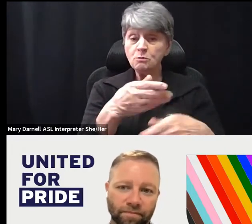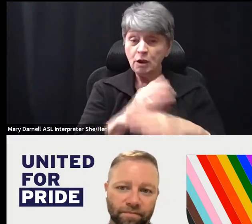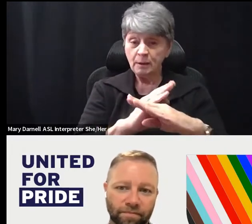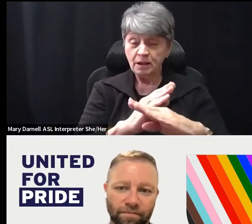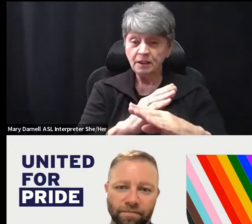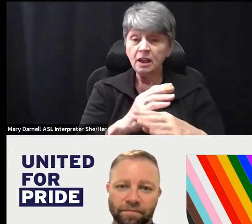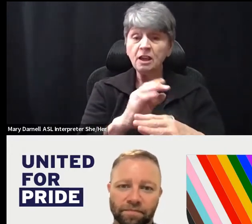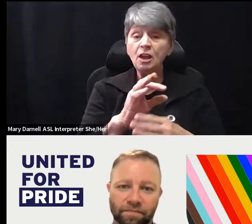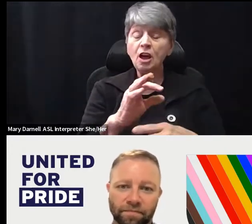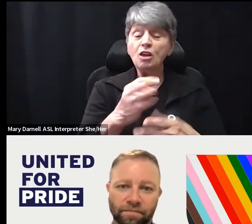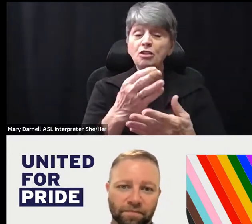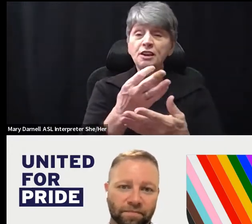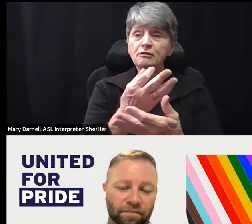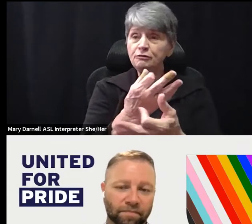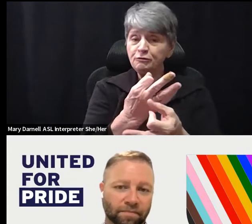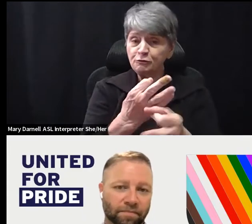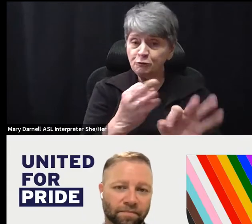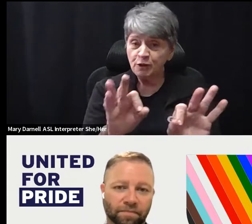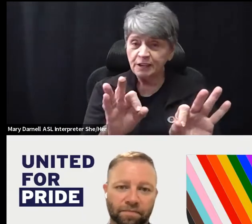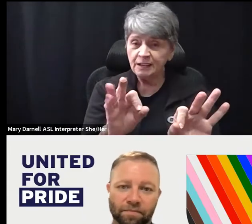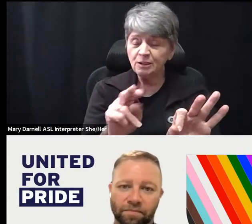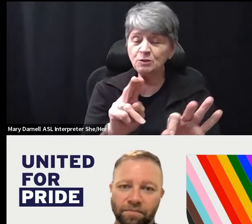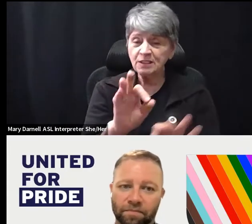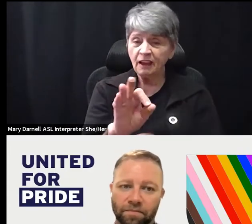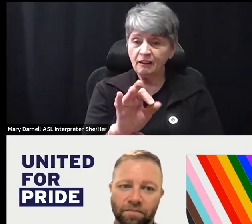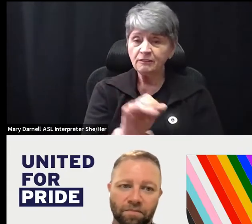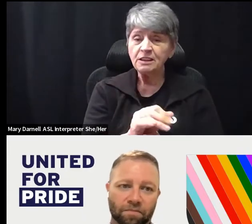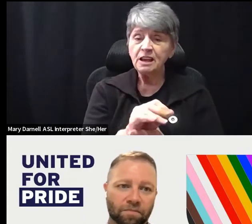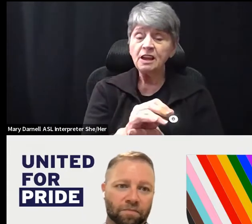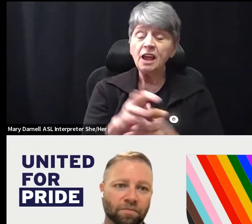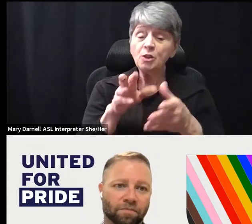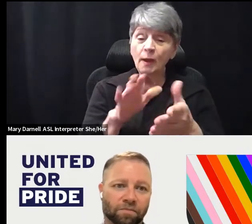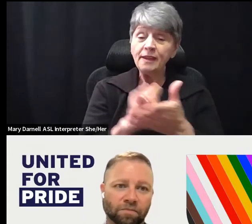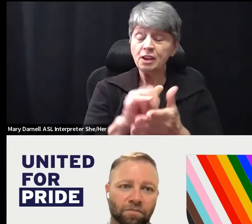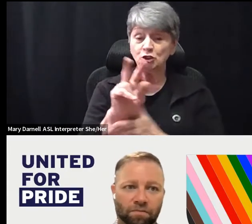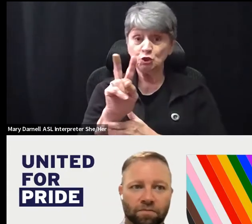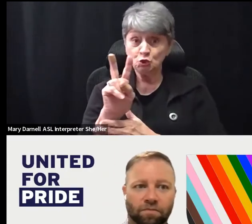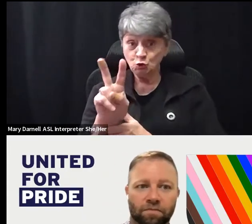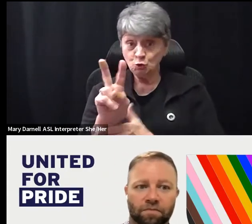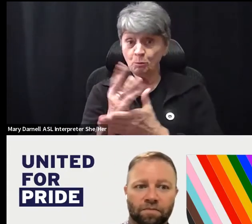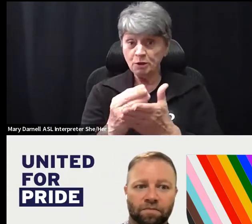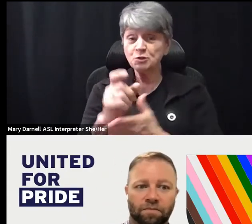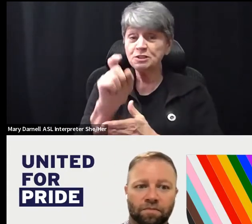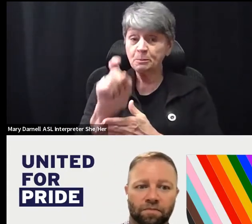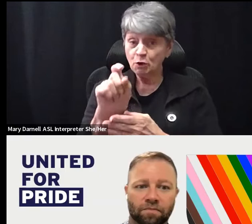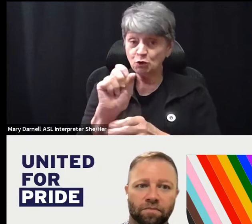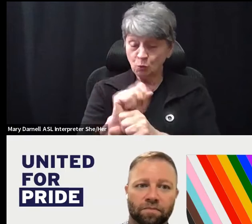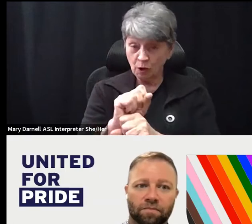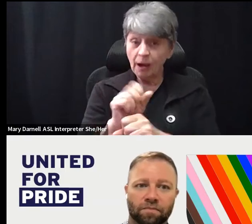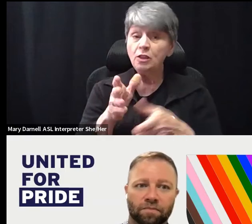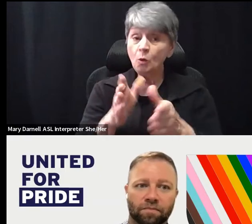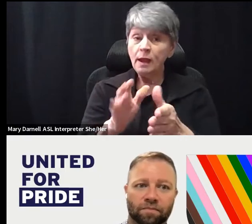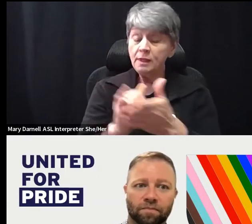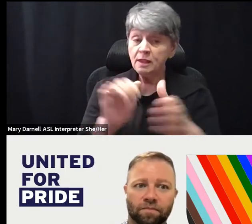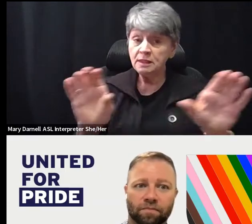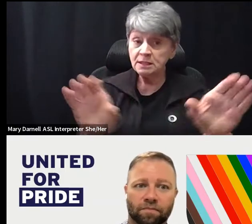So that's the Free Exercise Clause. And the way that those two provisions are supposed to work, and the way that they did work